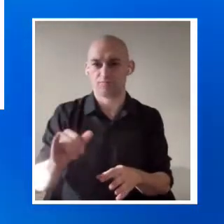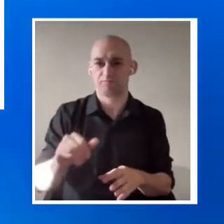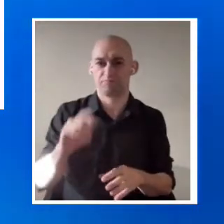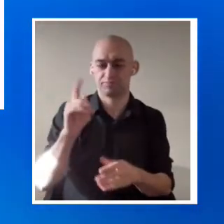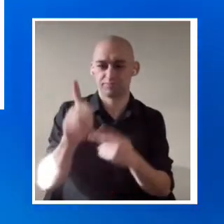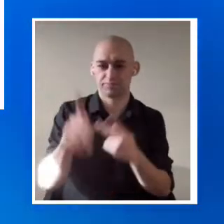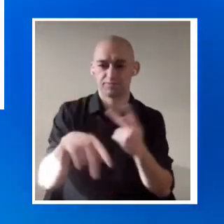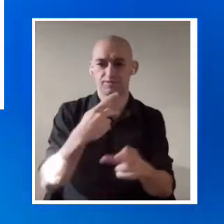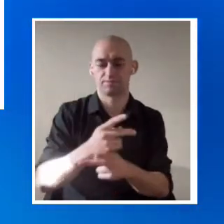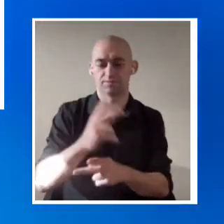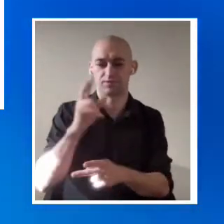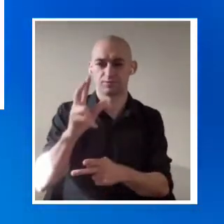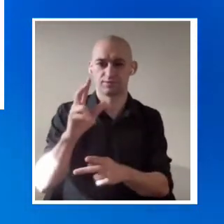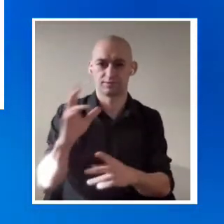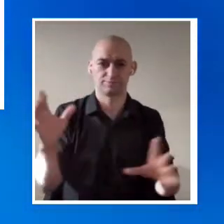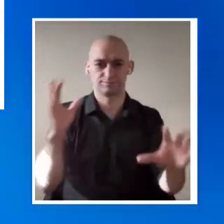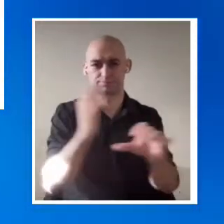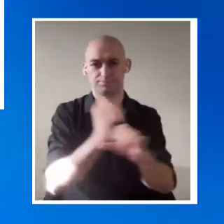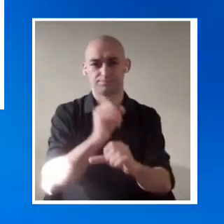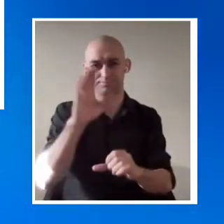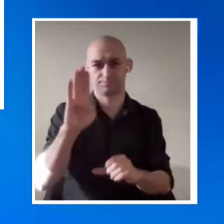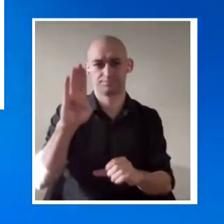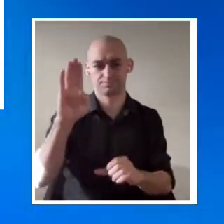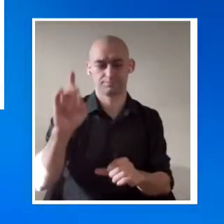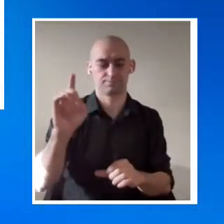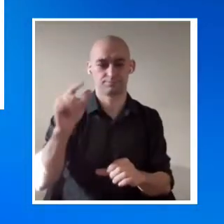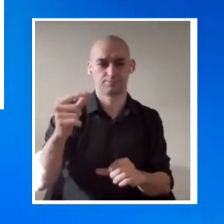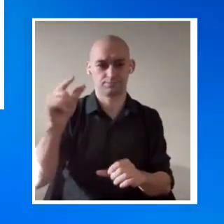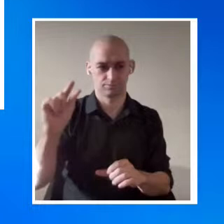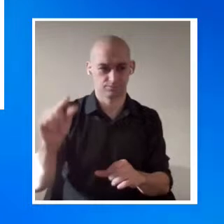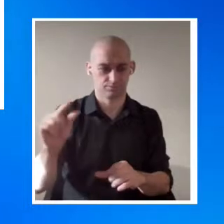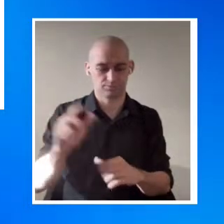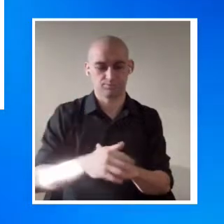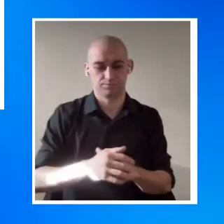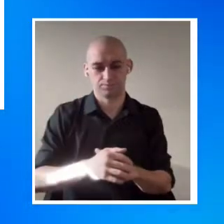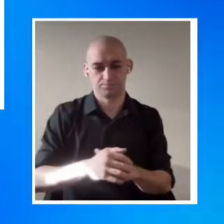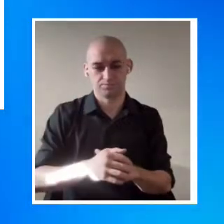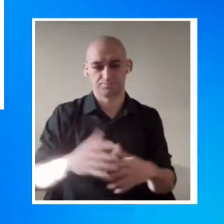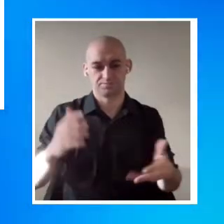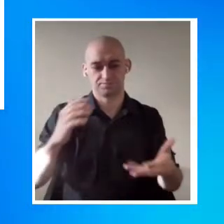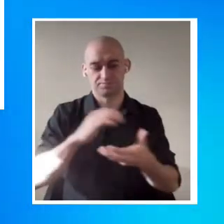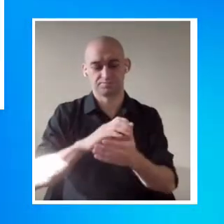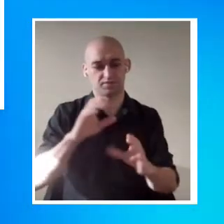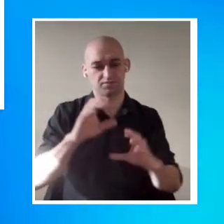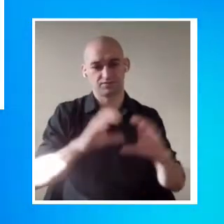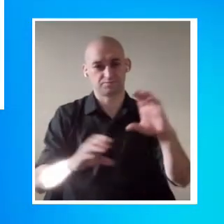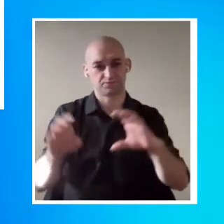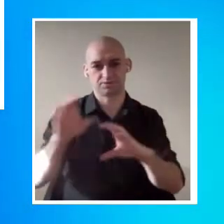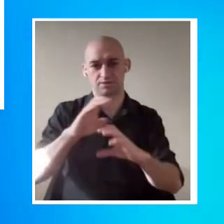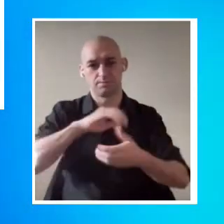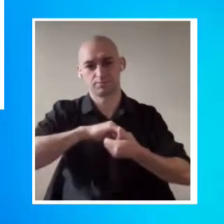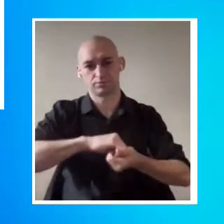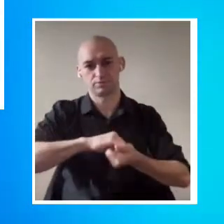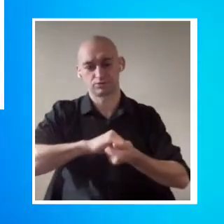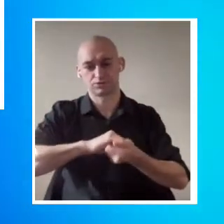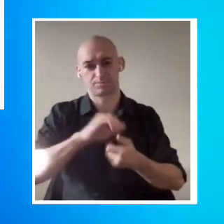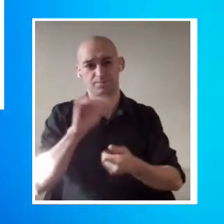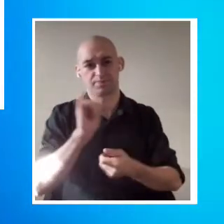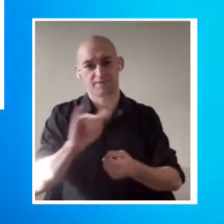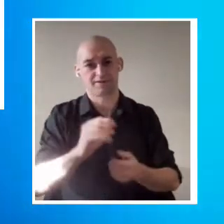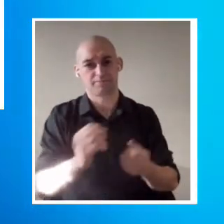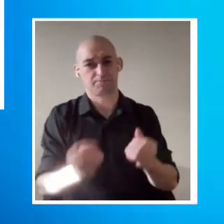of grant funds: CDBG, Home Investment Partnerships Program, known as HOME, and the